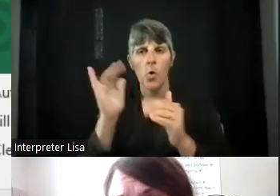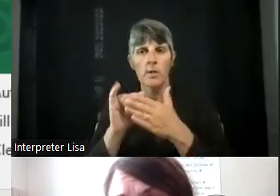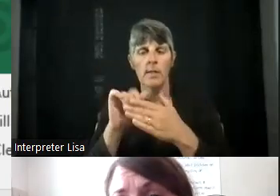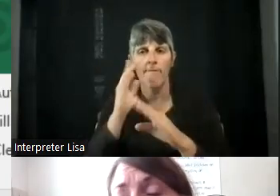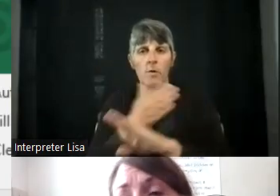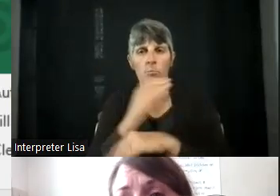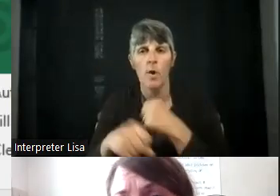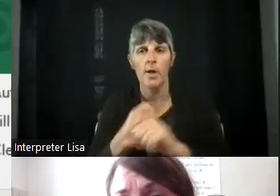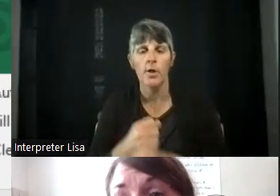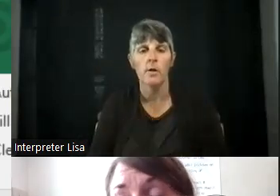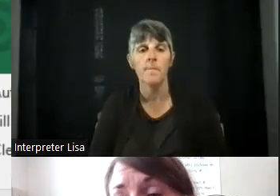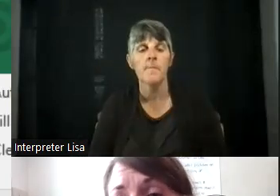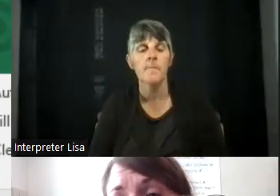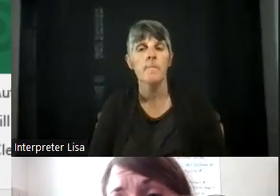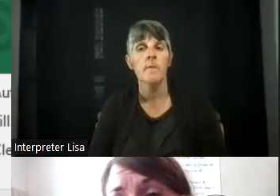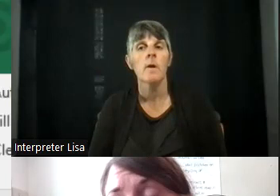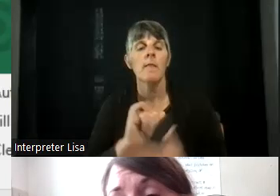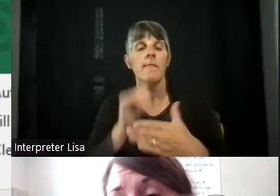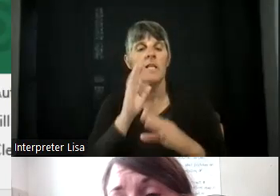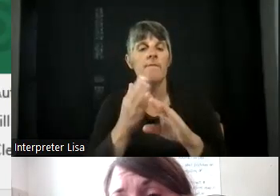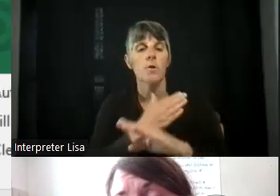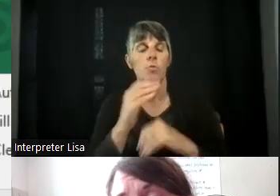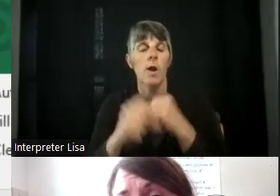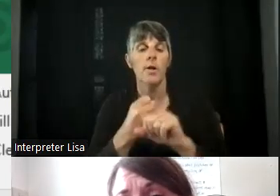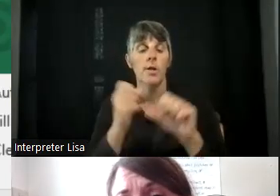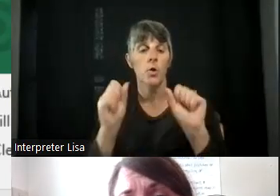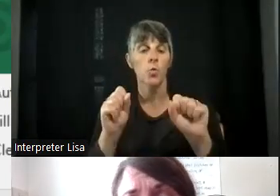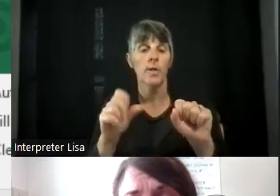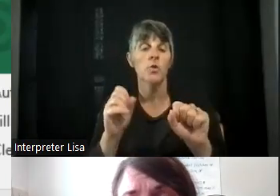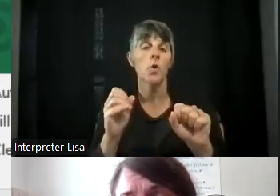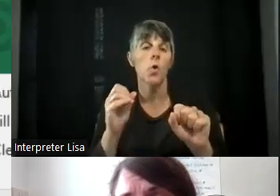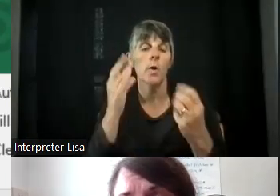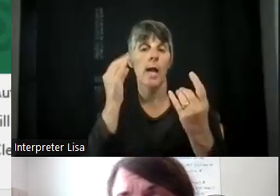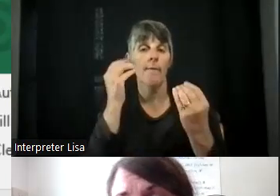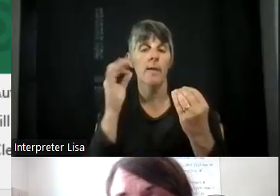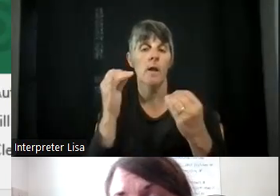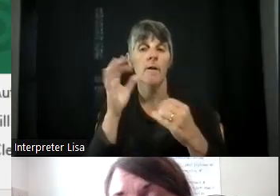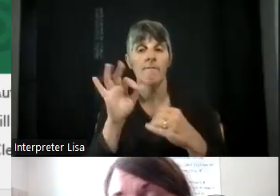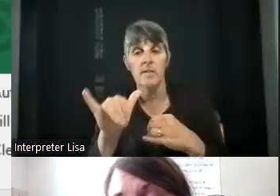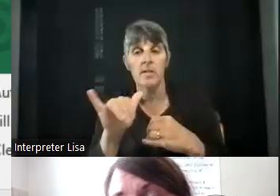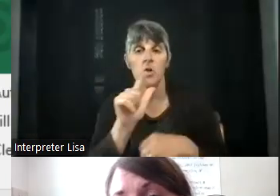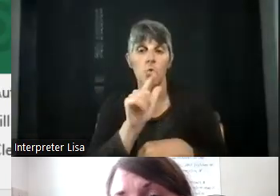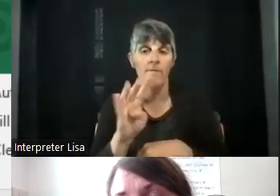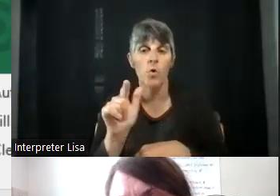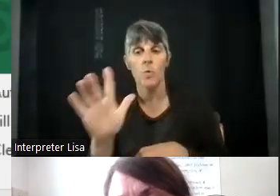year? that's for prior year. Okay. We're kind of thinking of fiscal year 24-25 funding and starting